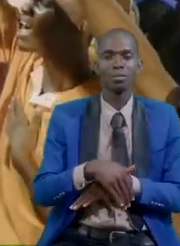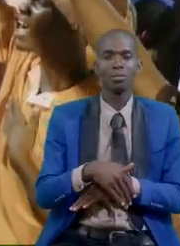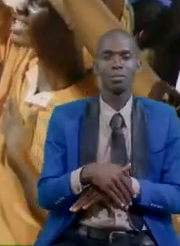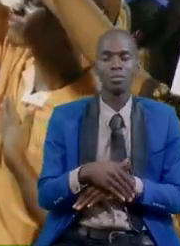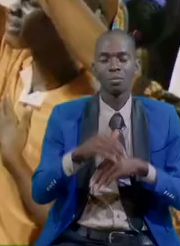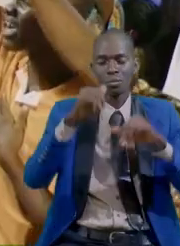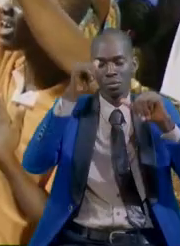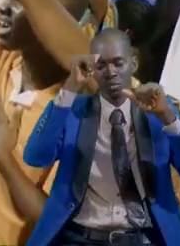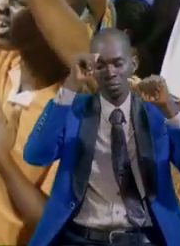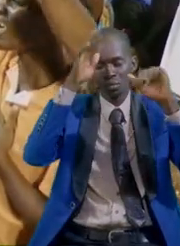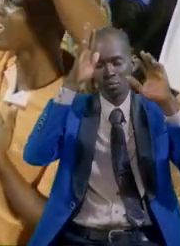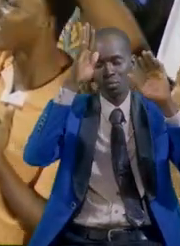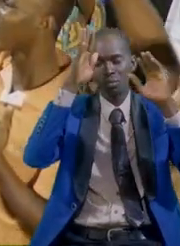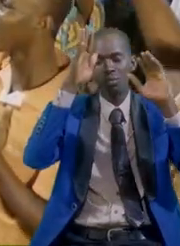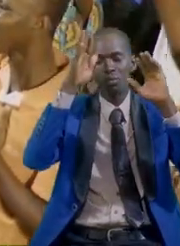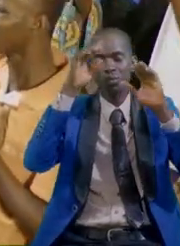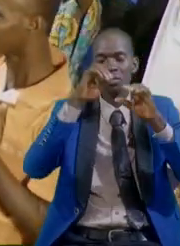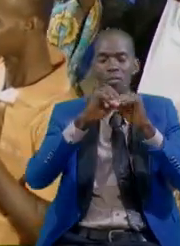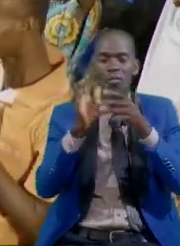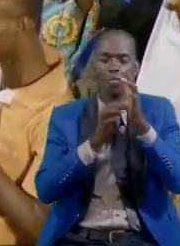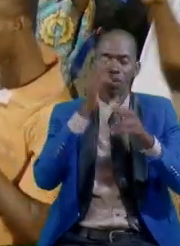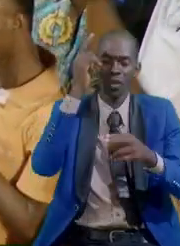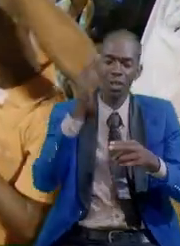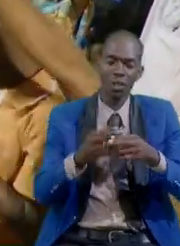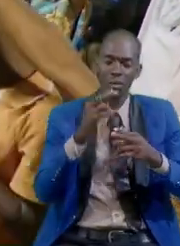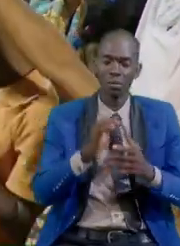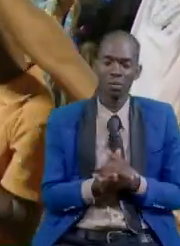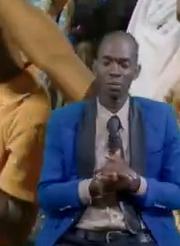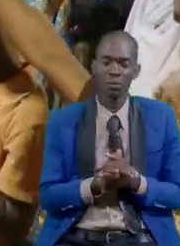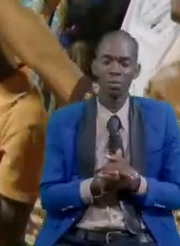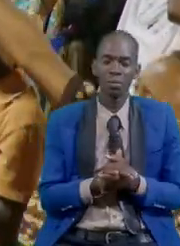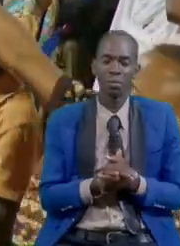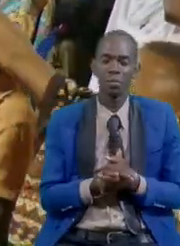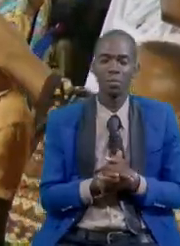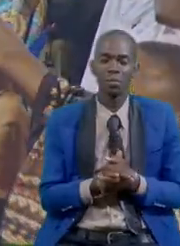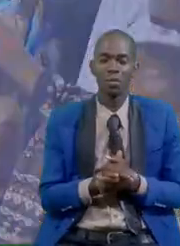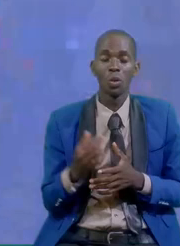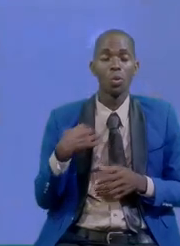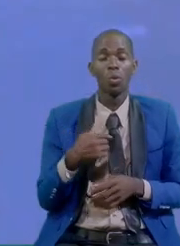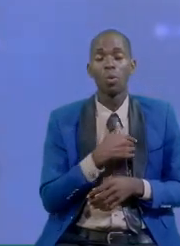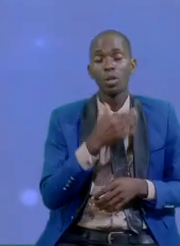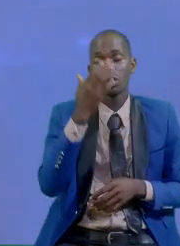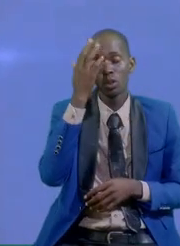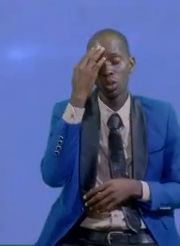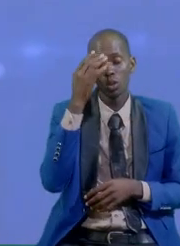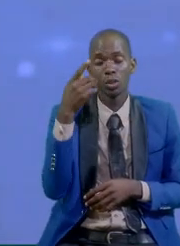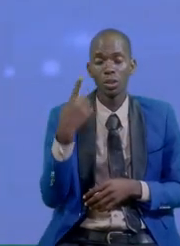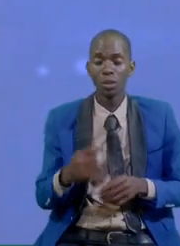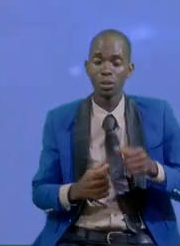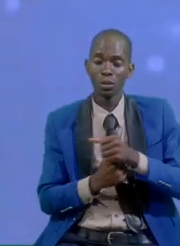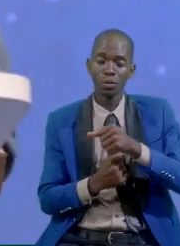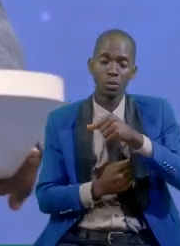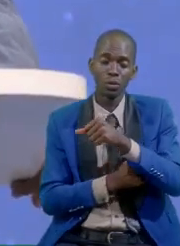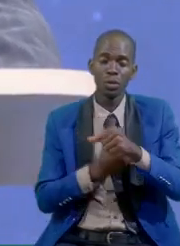Father, in Jesus' name, we know the foundations of the prison are